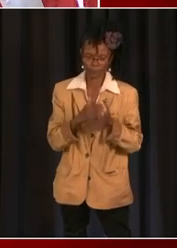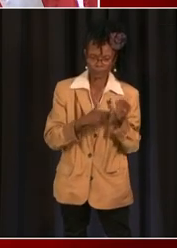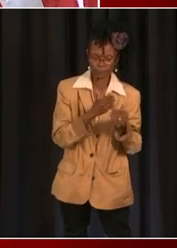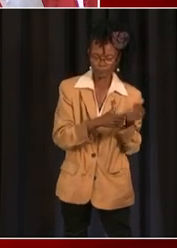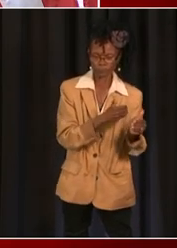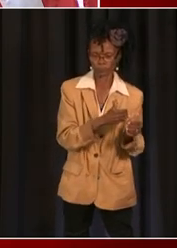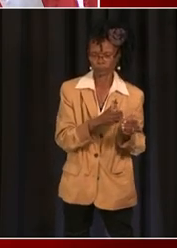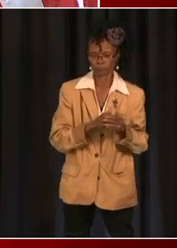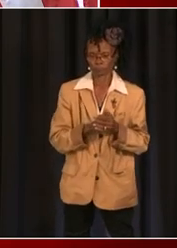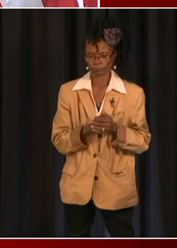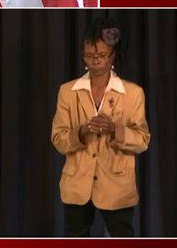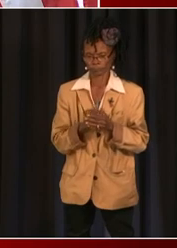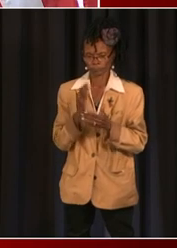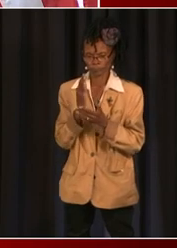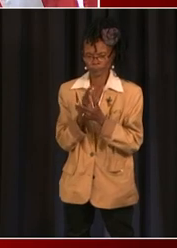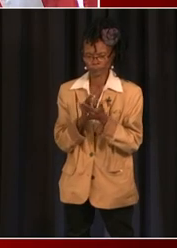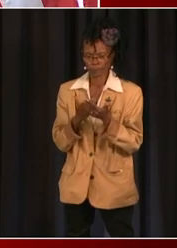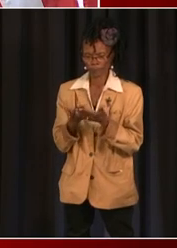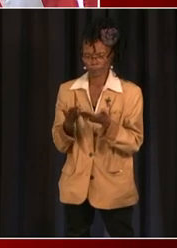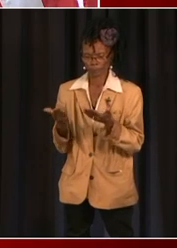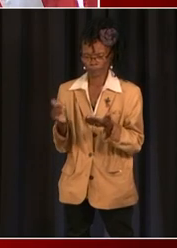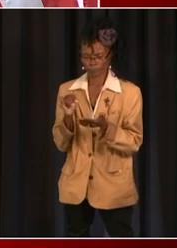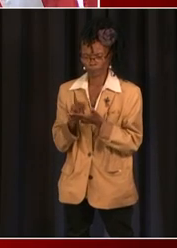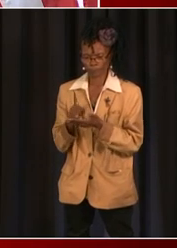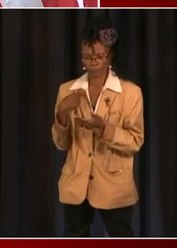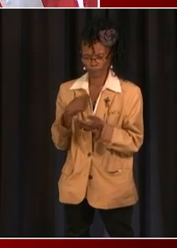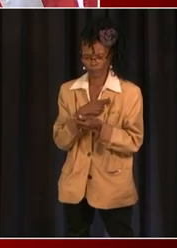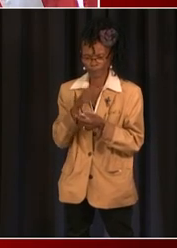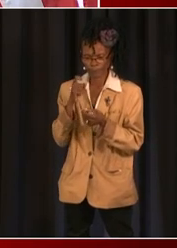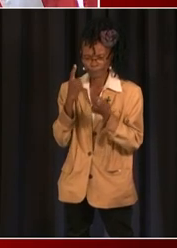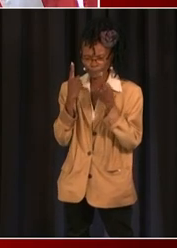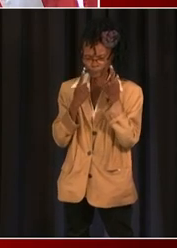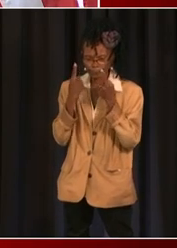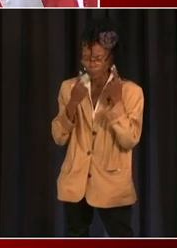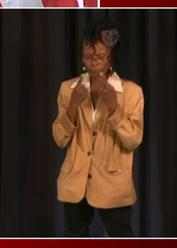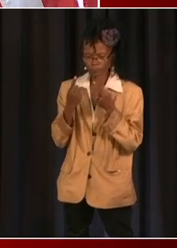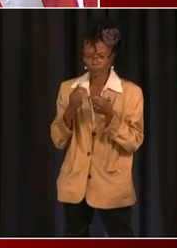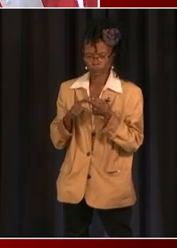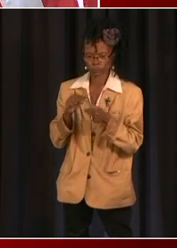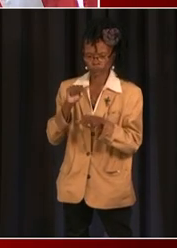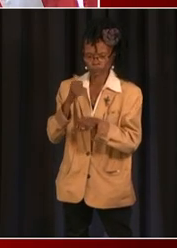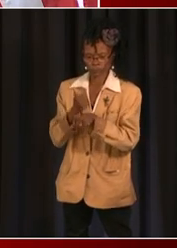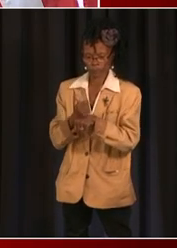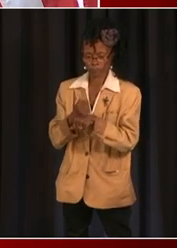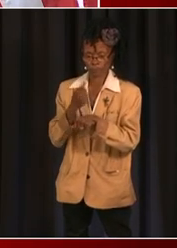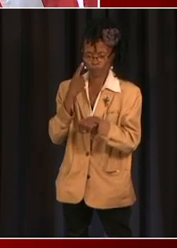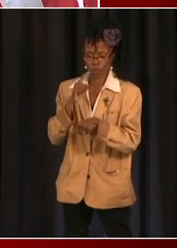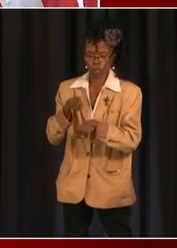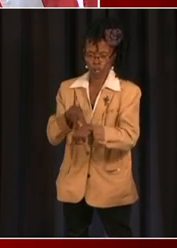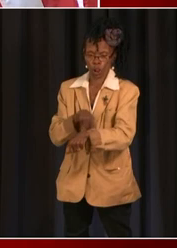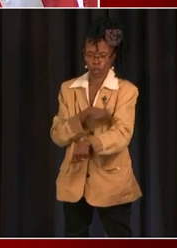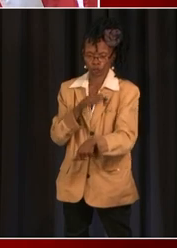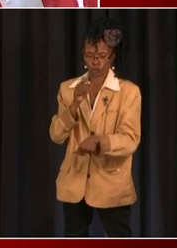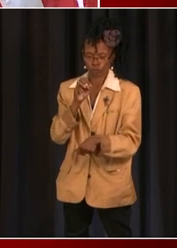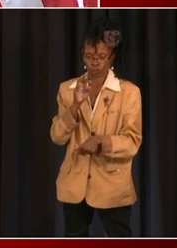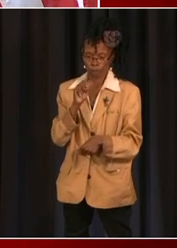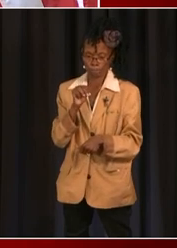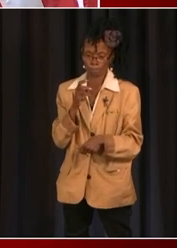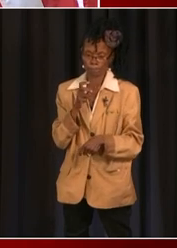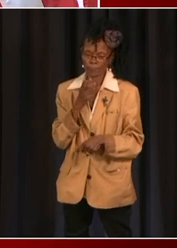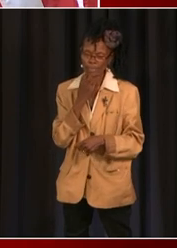Some of the things currently under consideration is reestablishing the long-term care partnership that